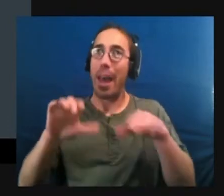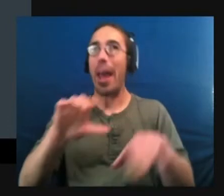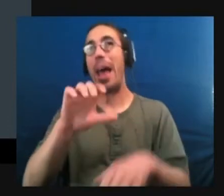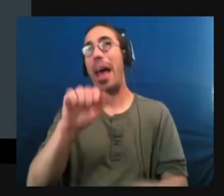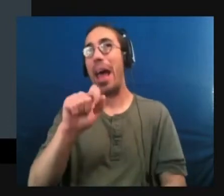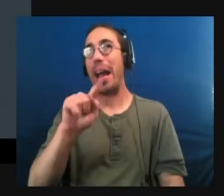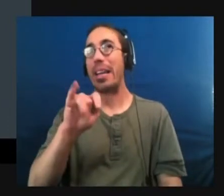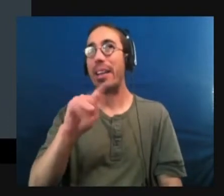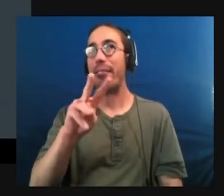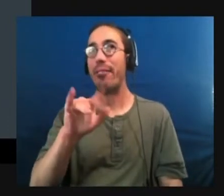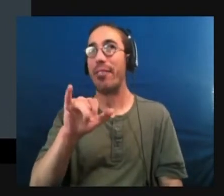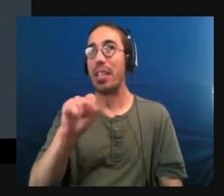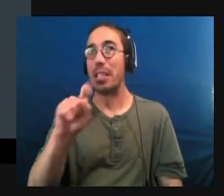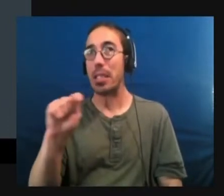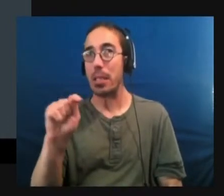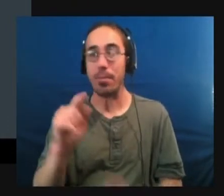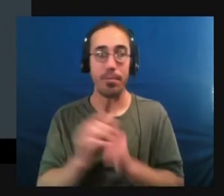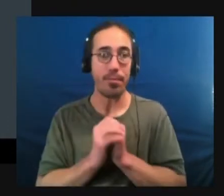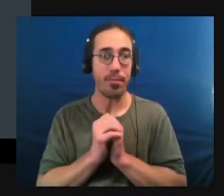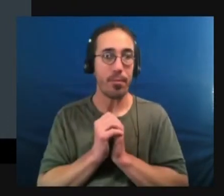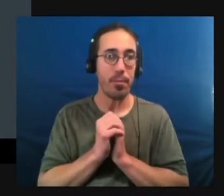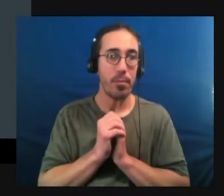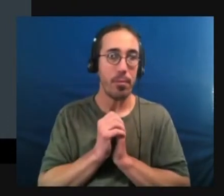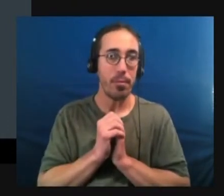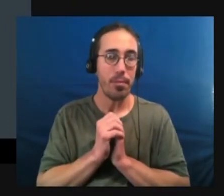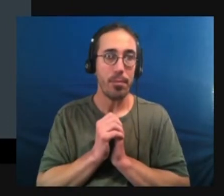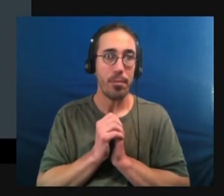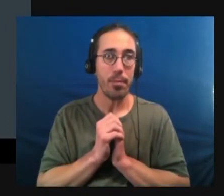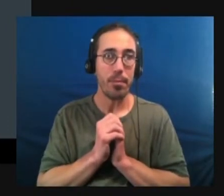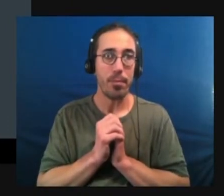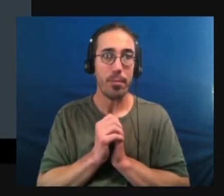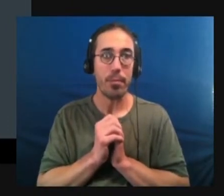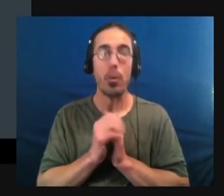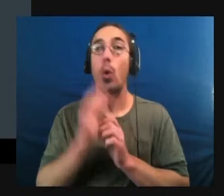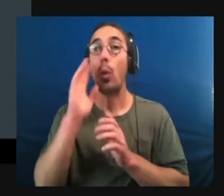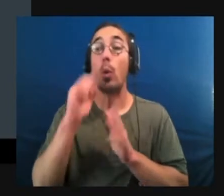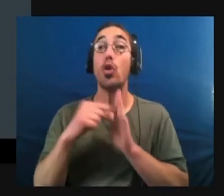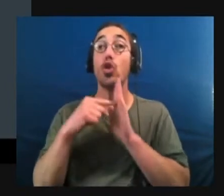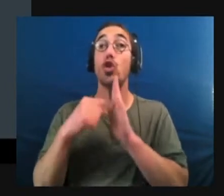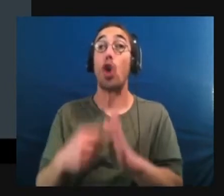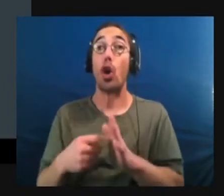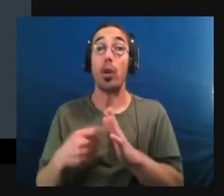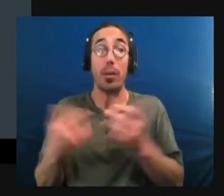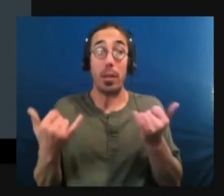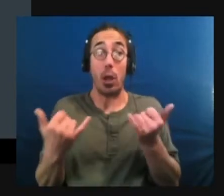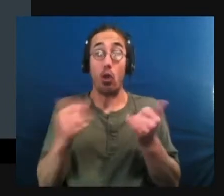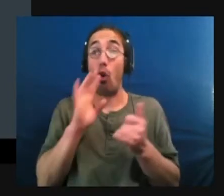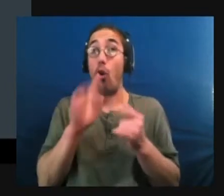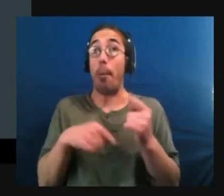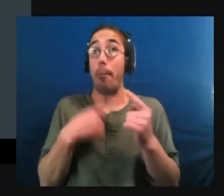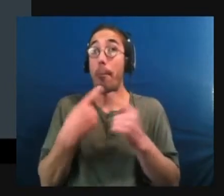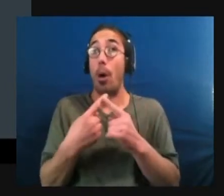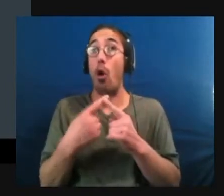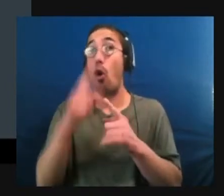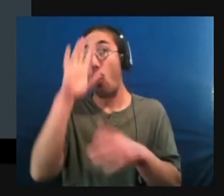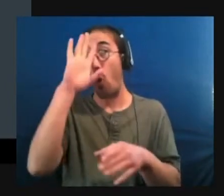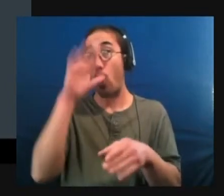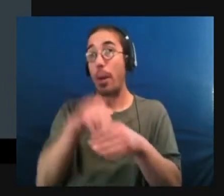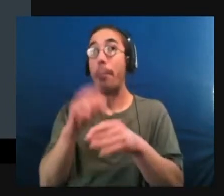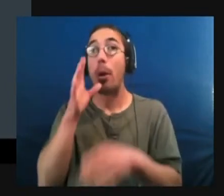So note, we are going to start this and we're going to talk about autistic